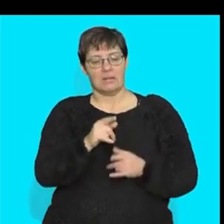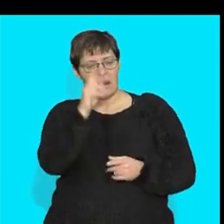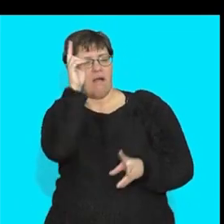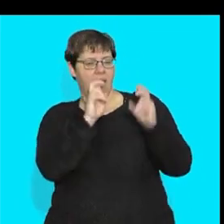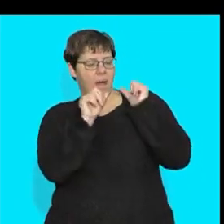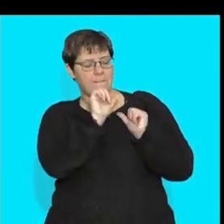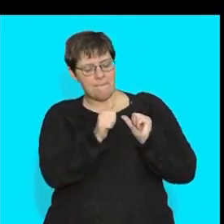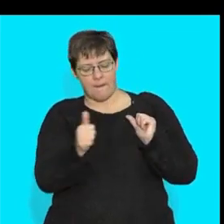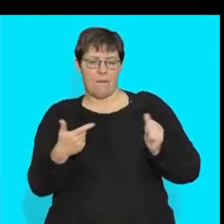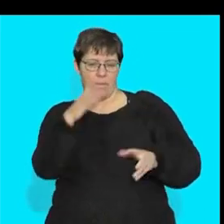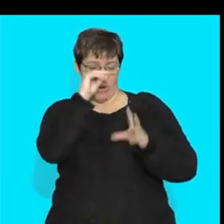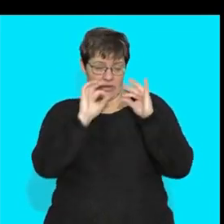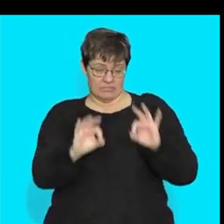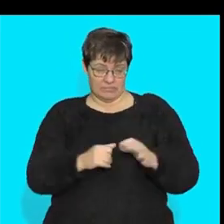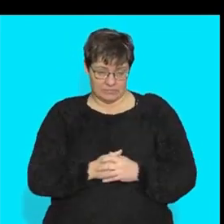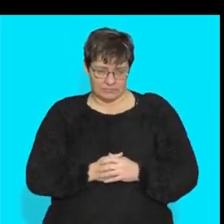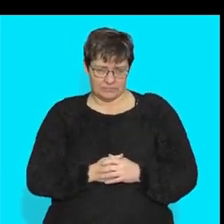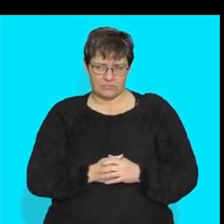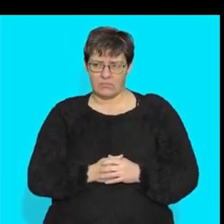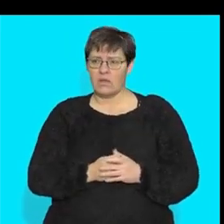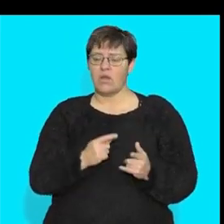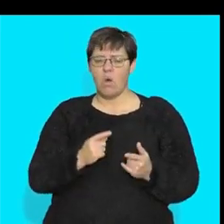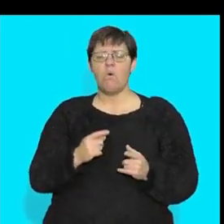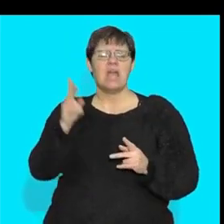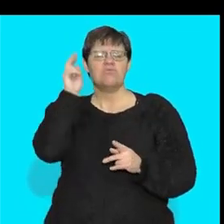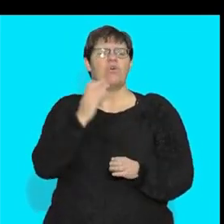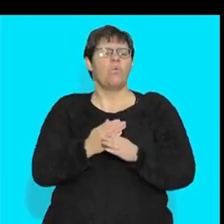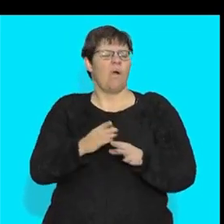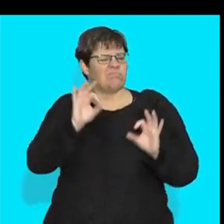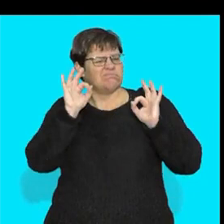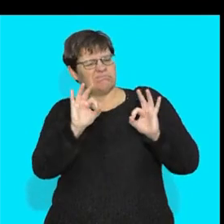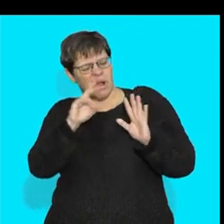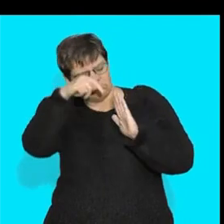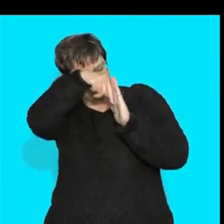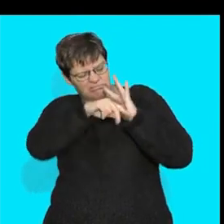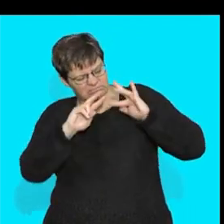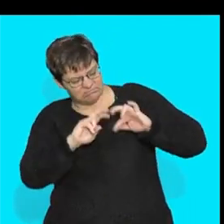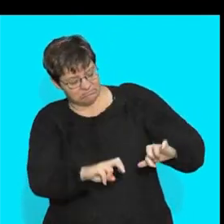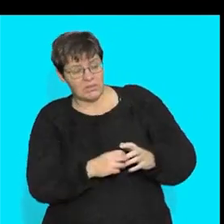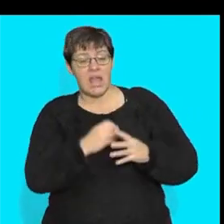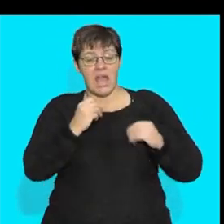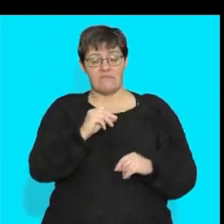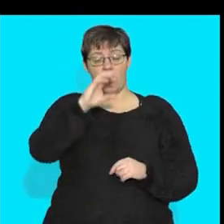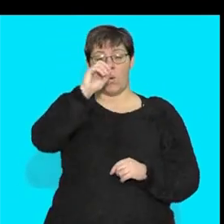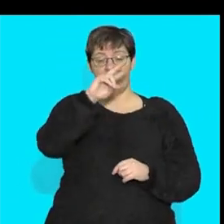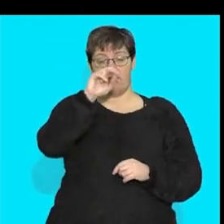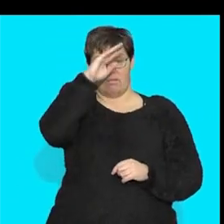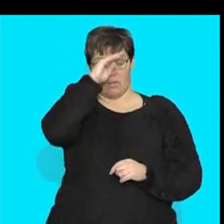Right, but let's look a little bit more in detail of how hearing works. Right, we have the oval window. Here it